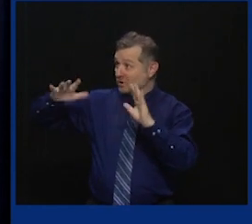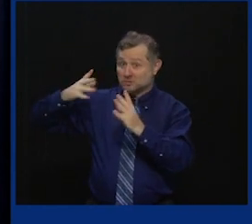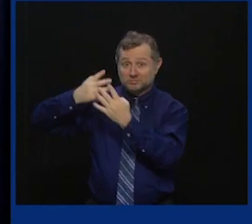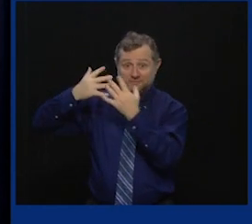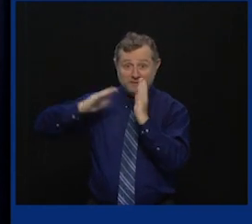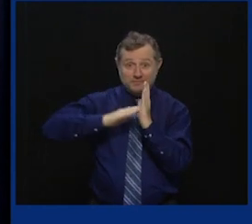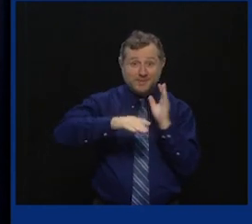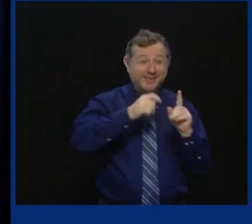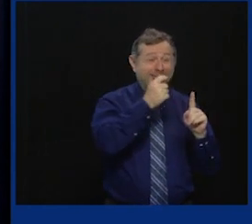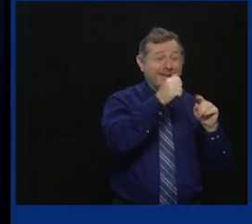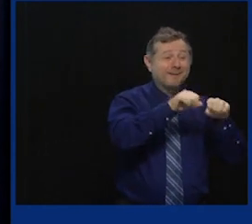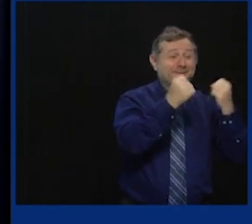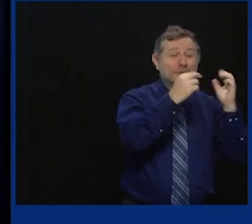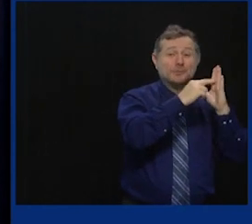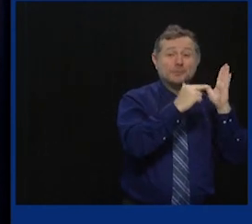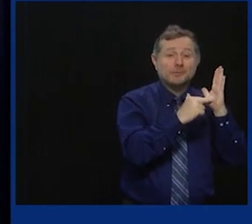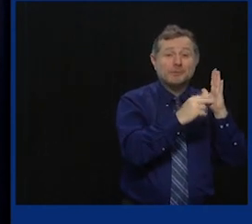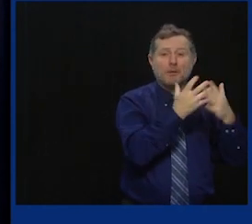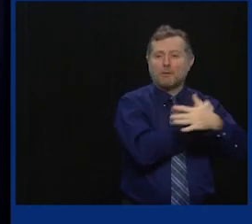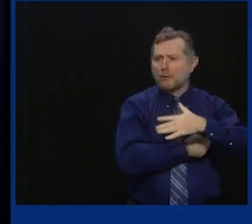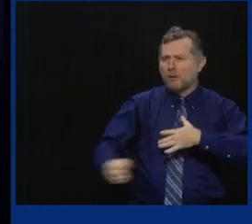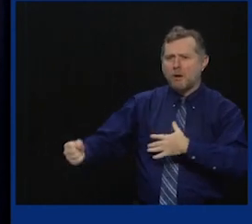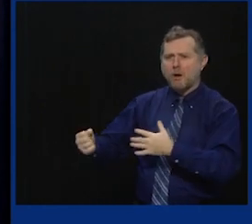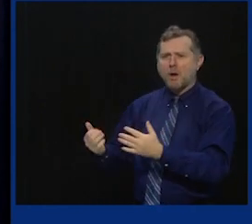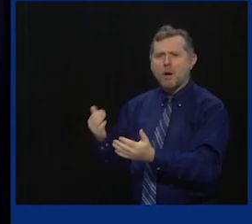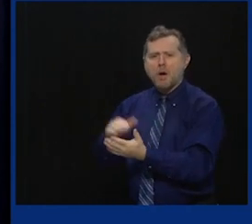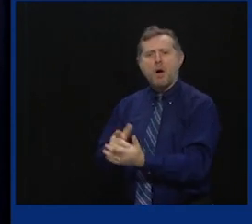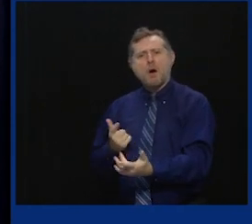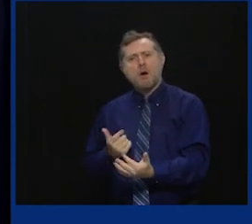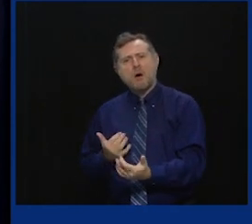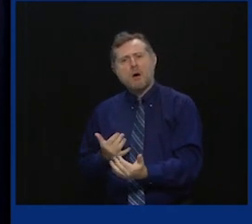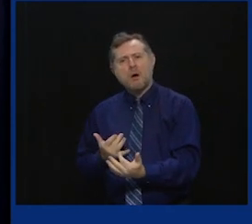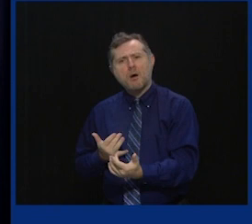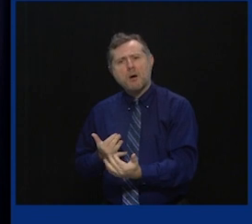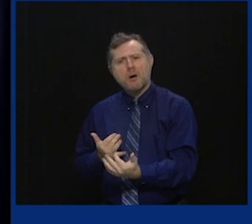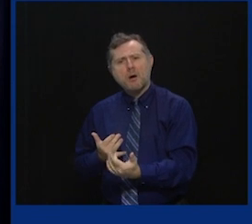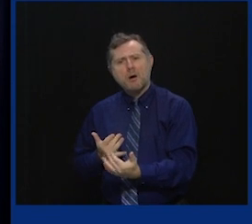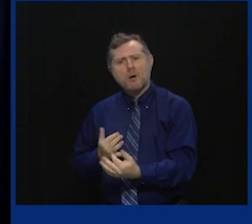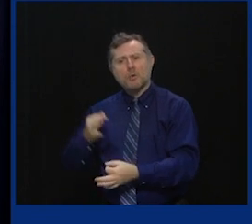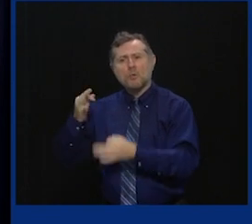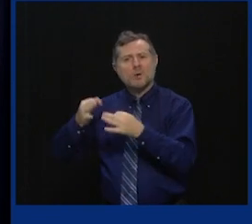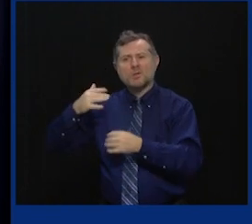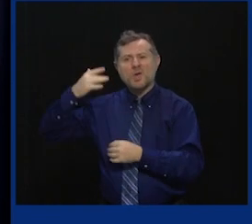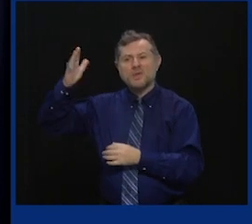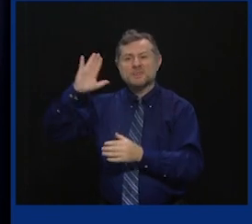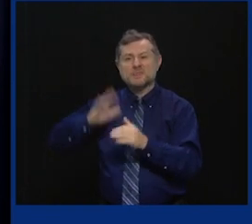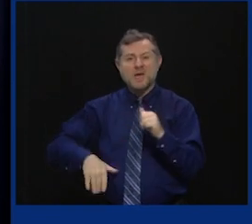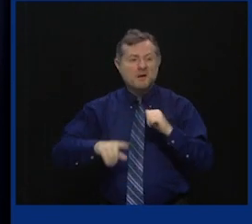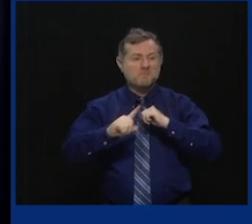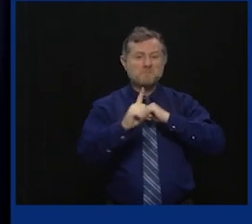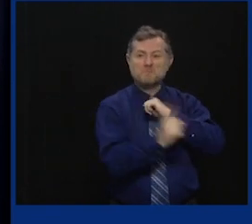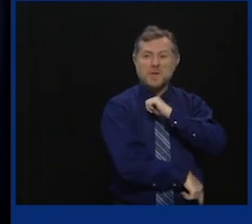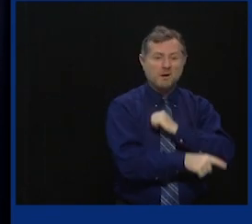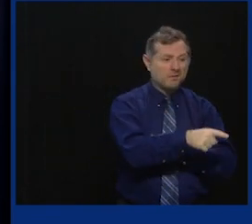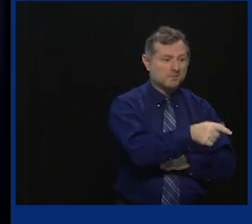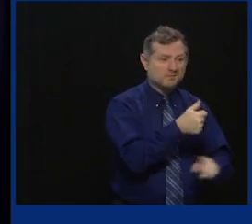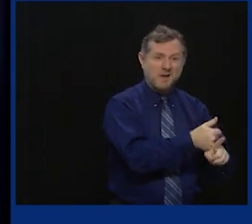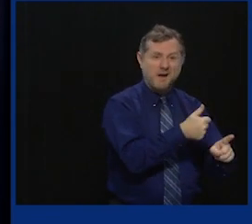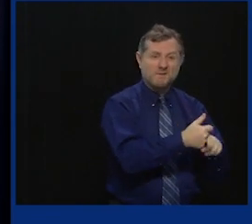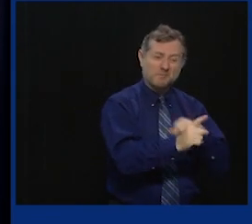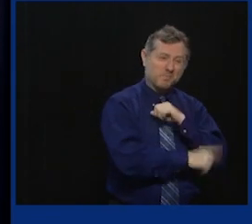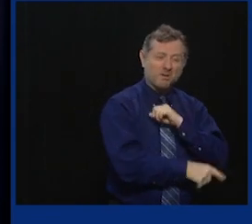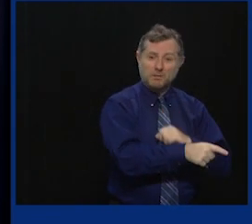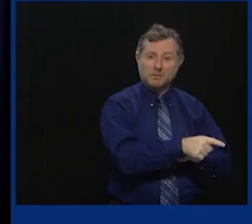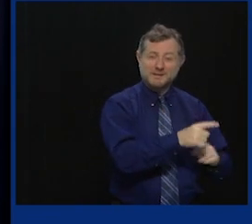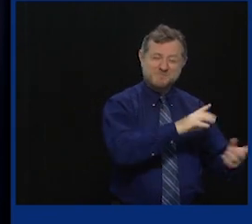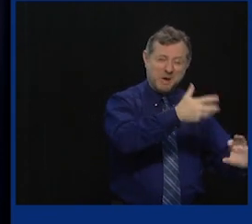their adjudication under that circumstance than actually the penalty would require. Think about that. They may only get